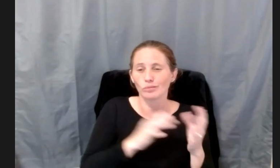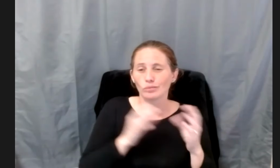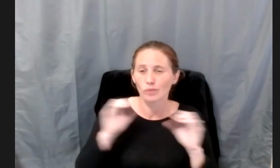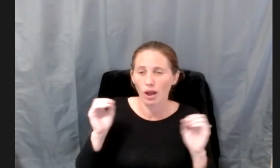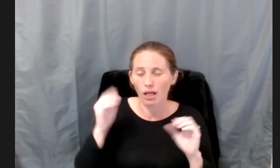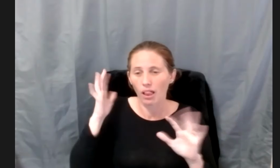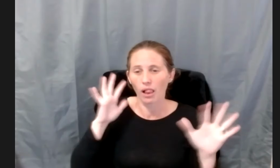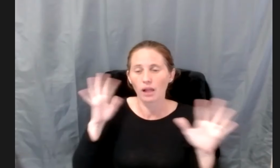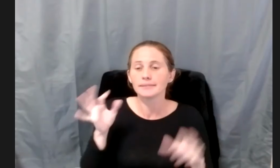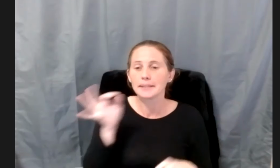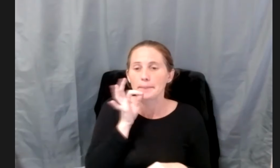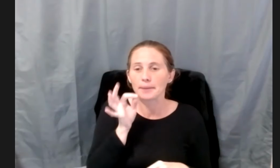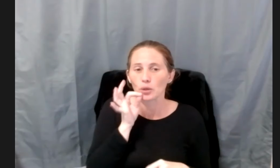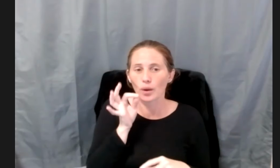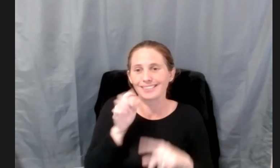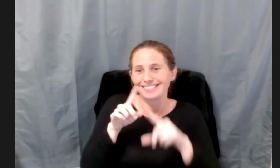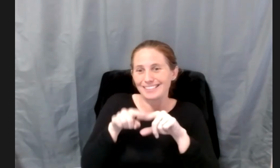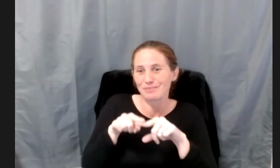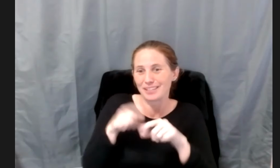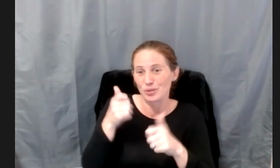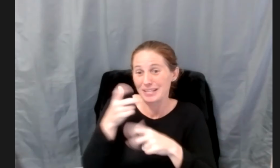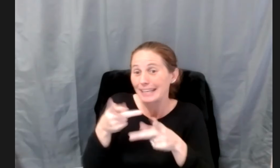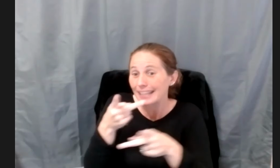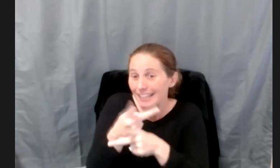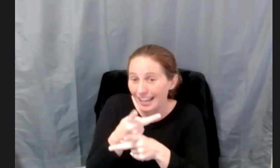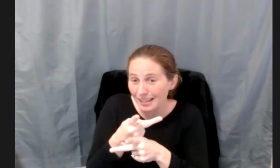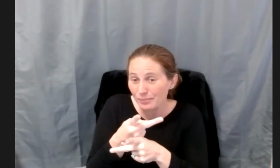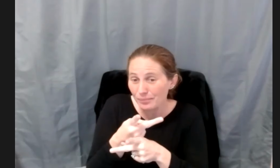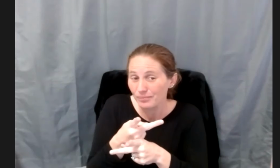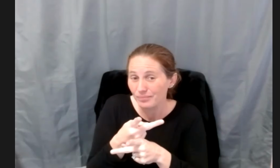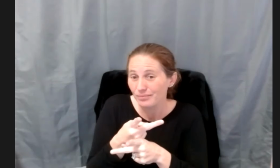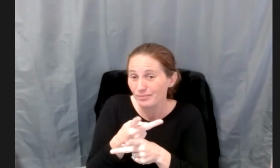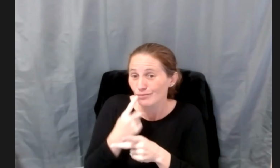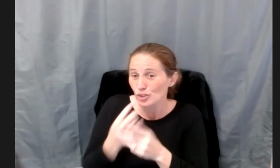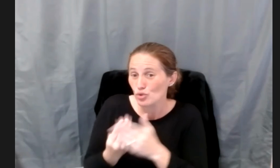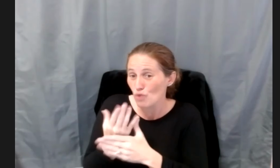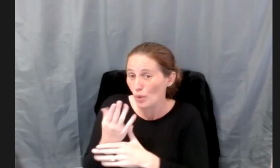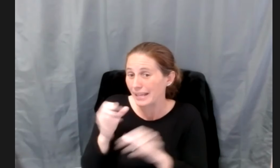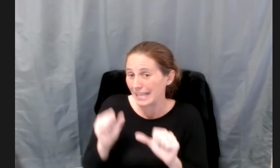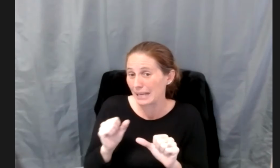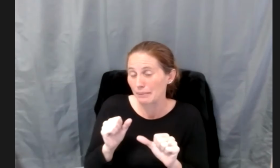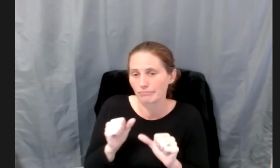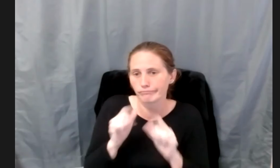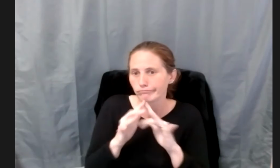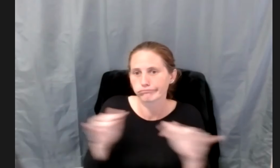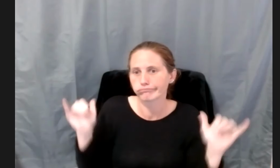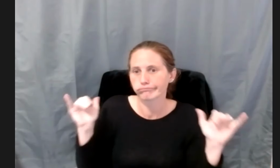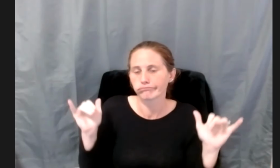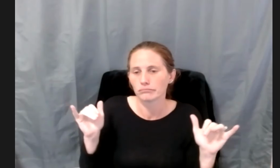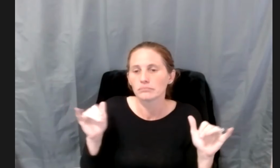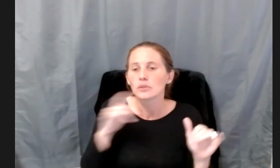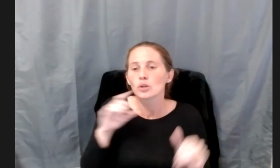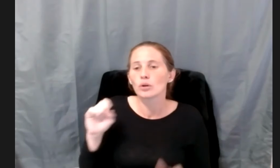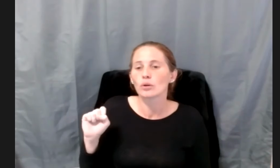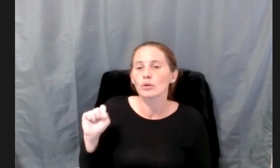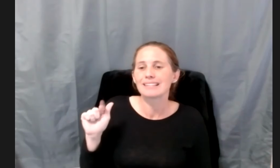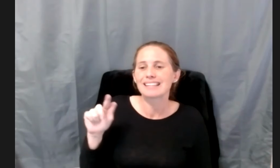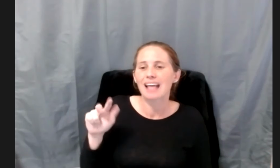Marijuana happens to, depending on which type you're cultivating, it can be one of many things. So salvia,